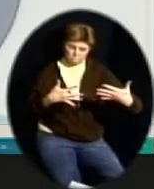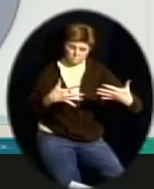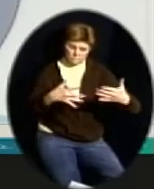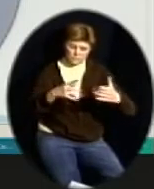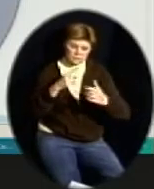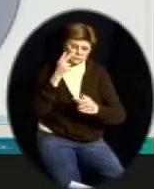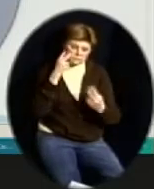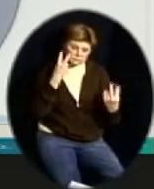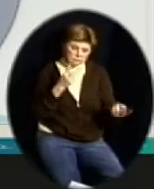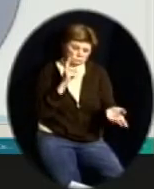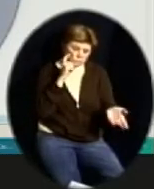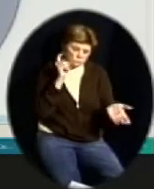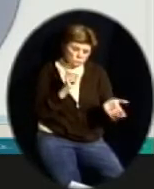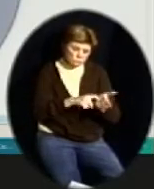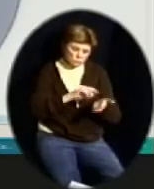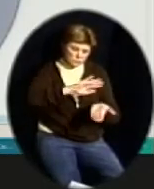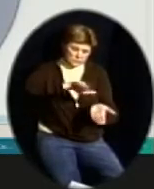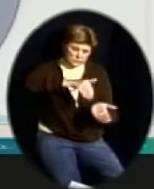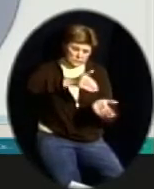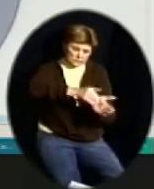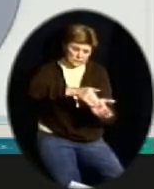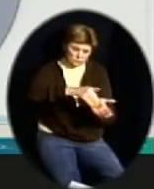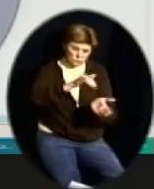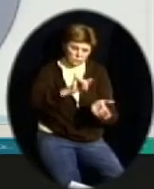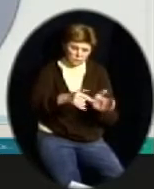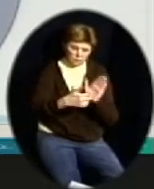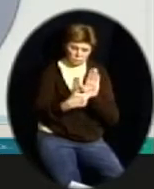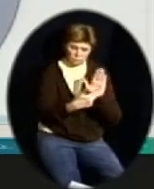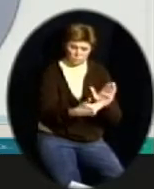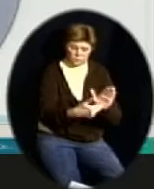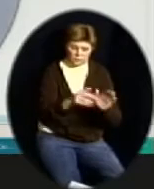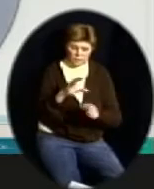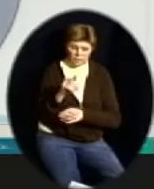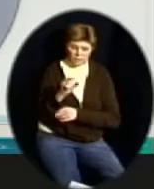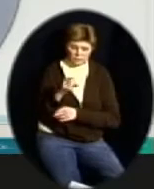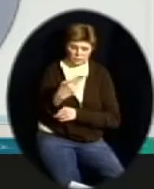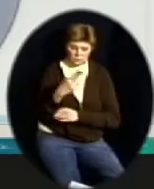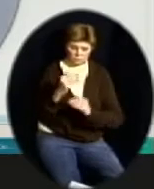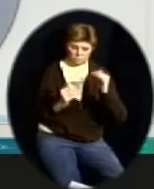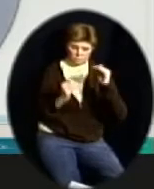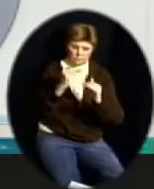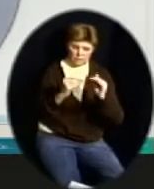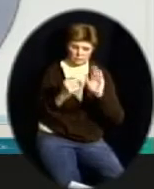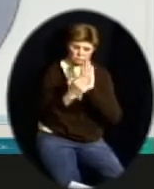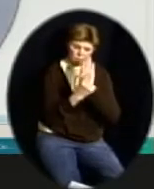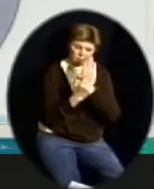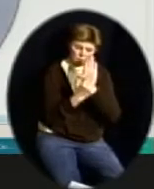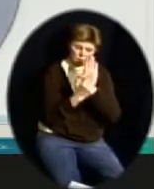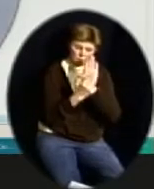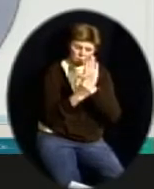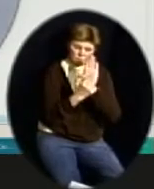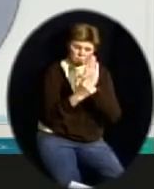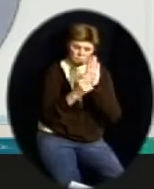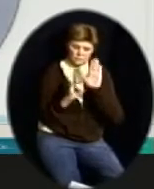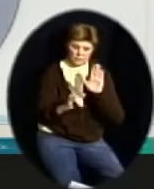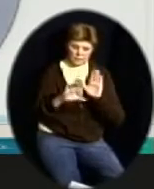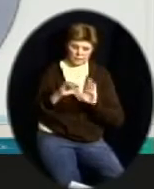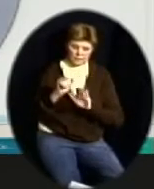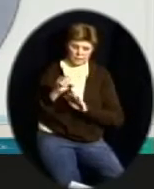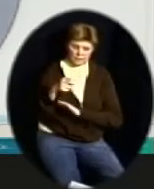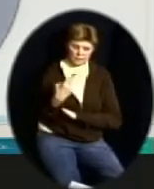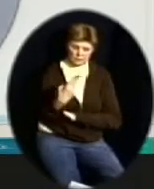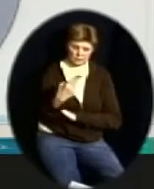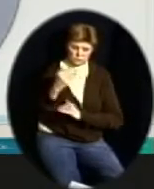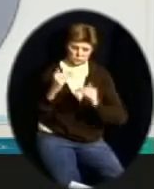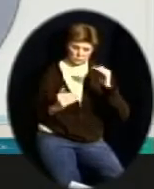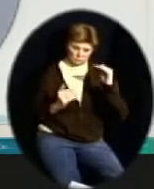this might represent the cash balances. And those cash balances just simply represent that within each one of the funds,